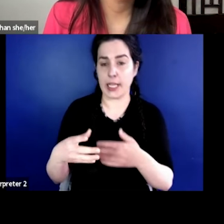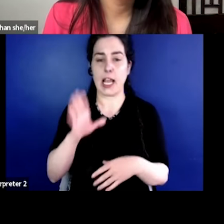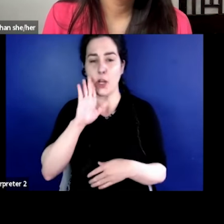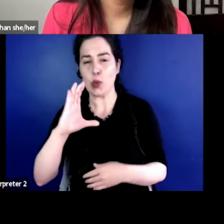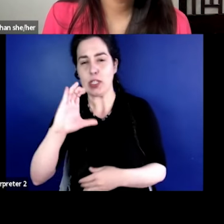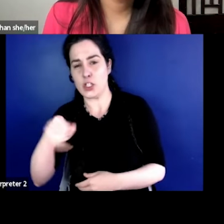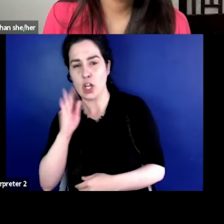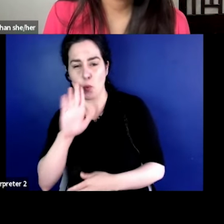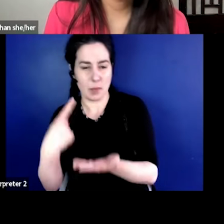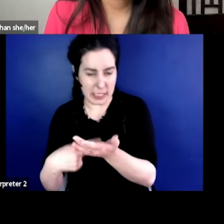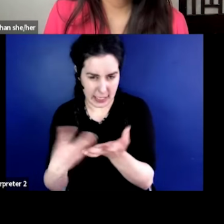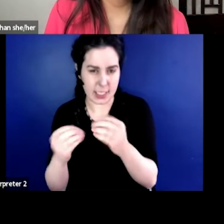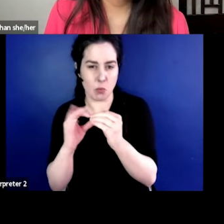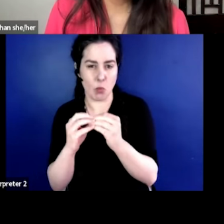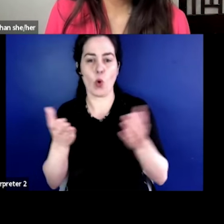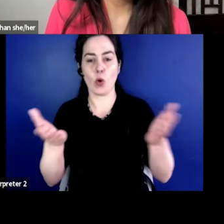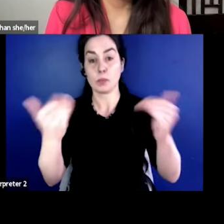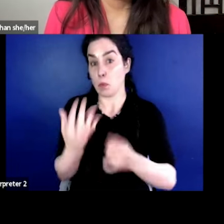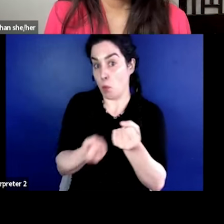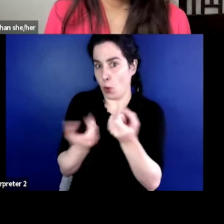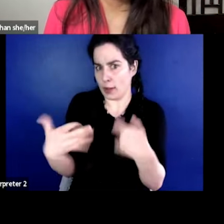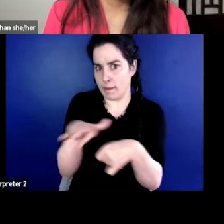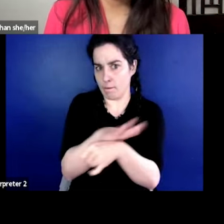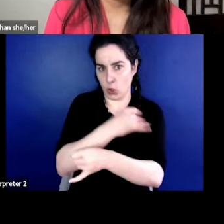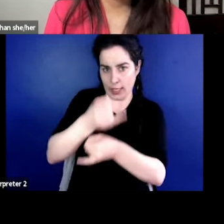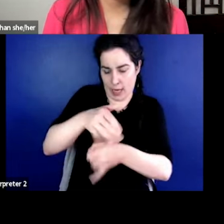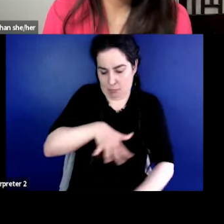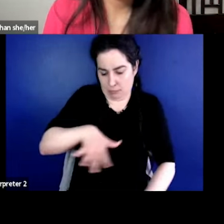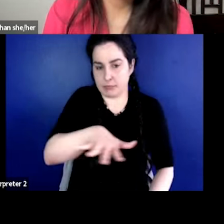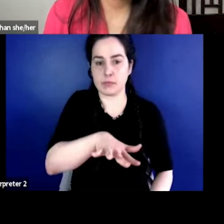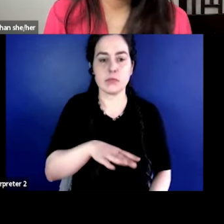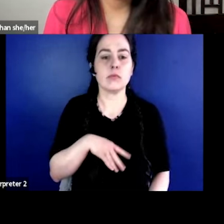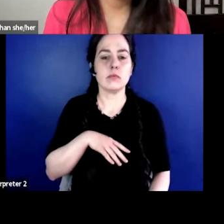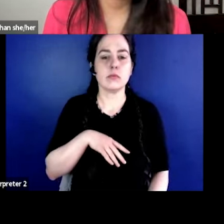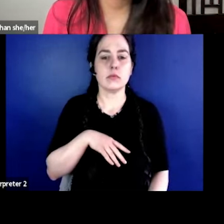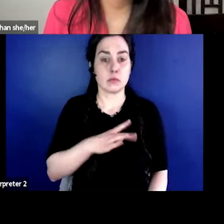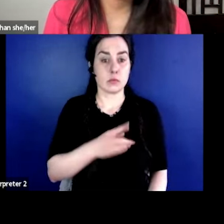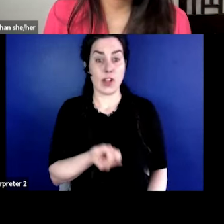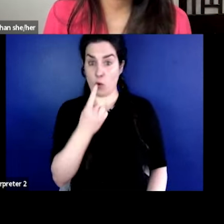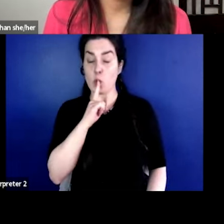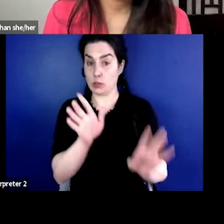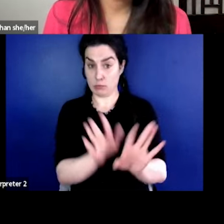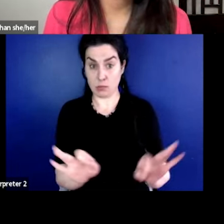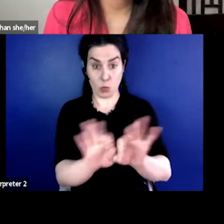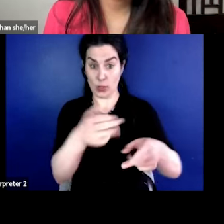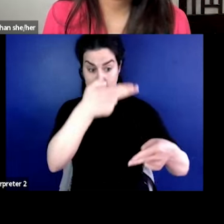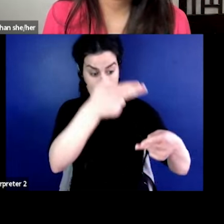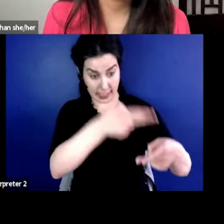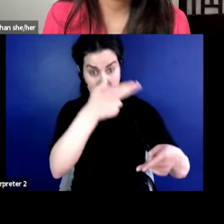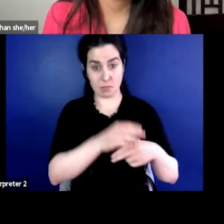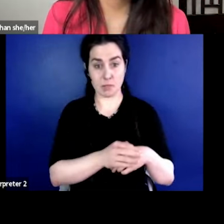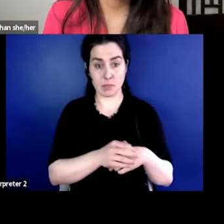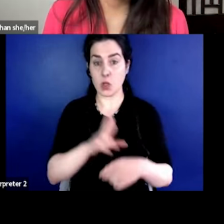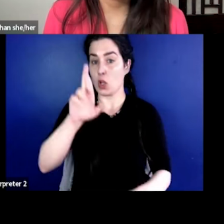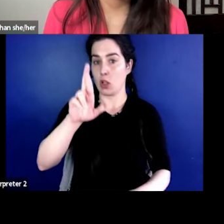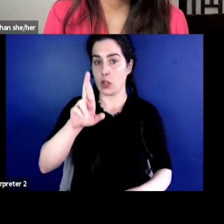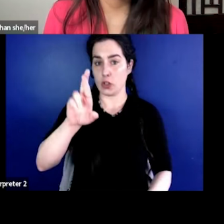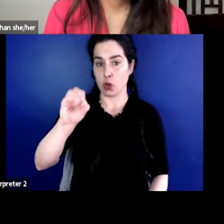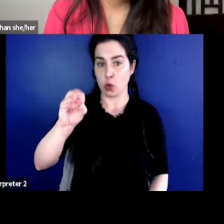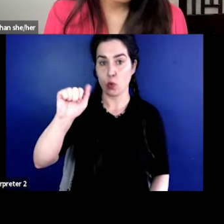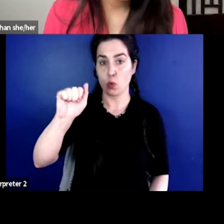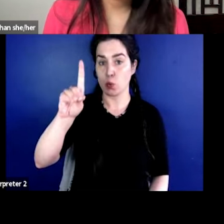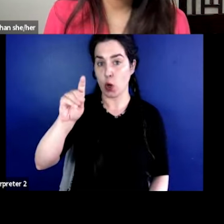about, supporting the whole campus. So we have this one that I think is really important that we need to name, which is a roadmap tool for working with people who have caused